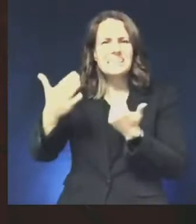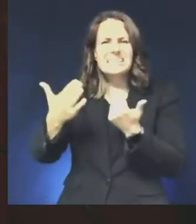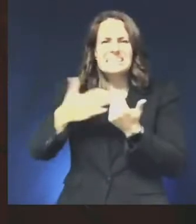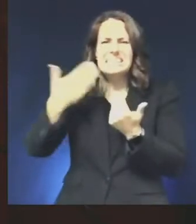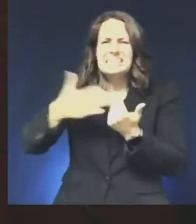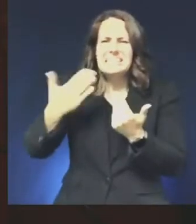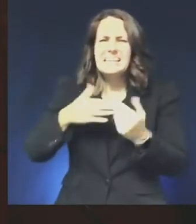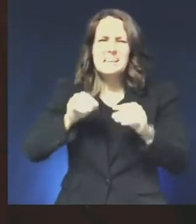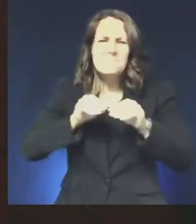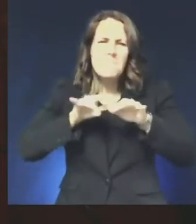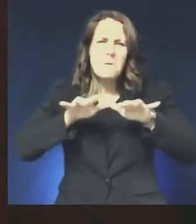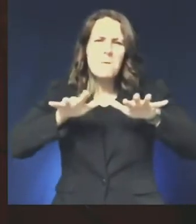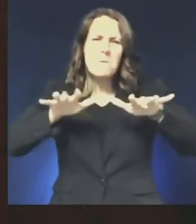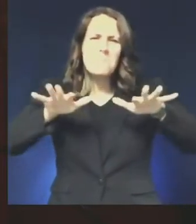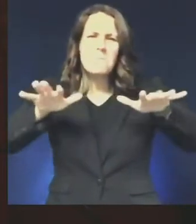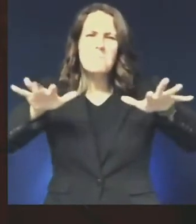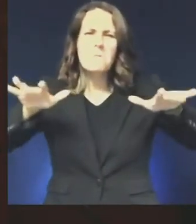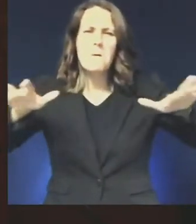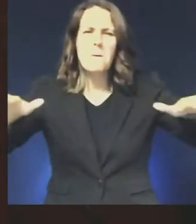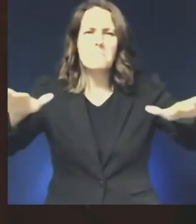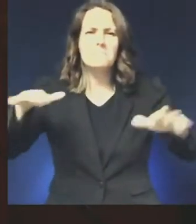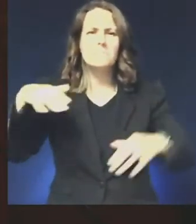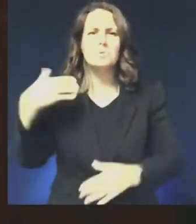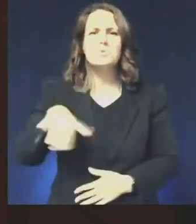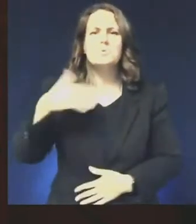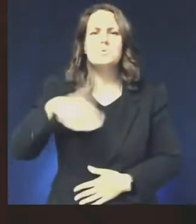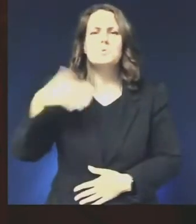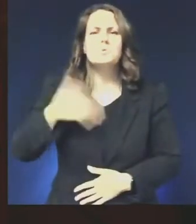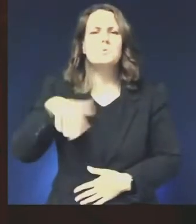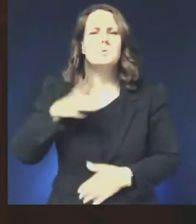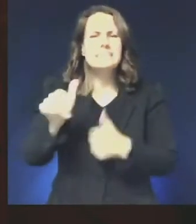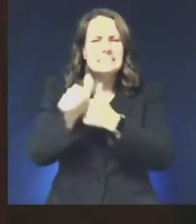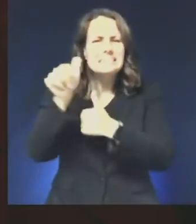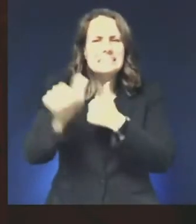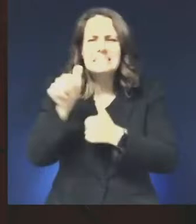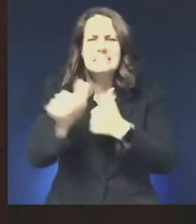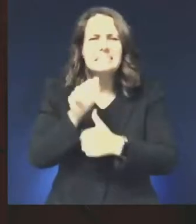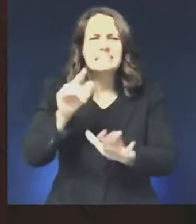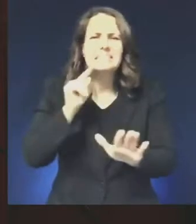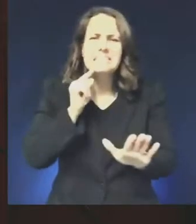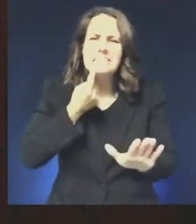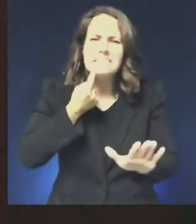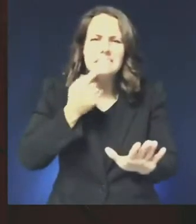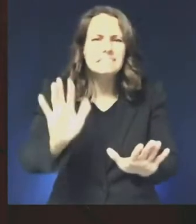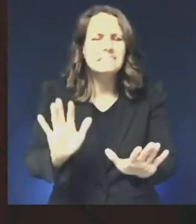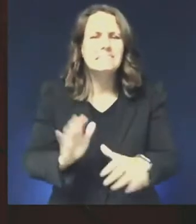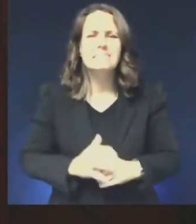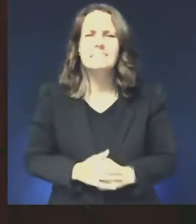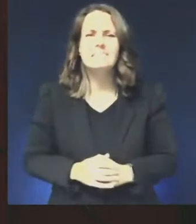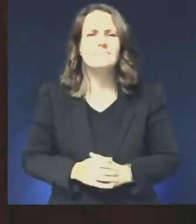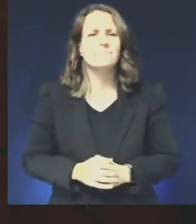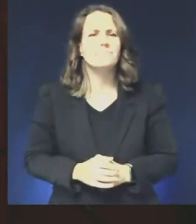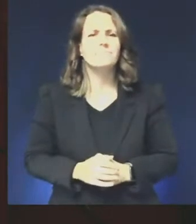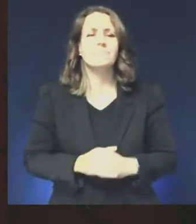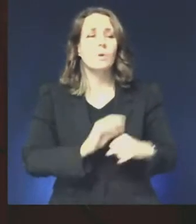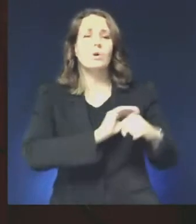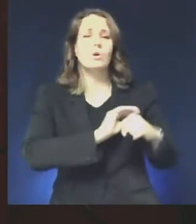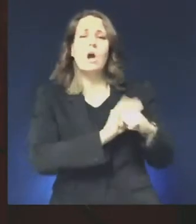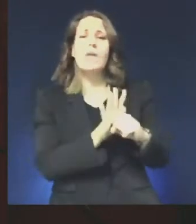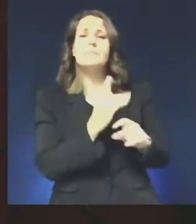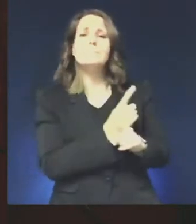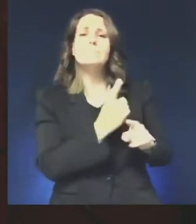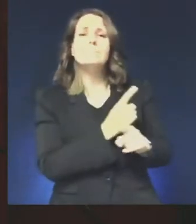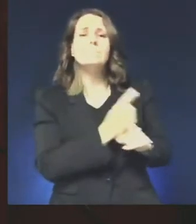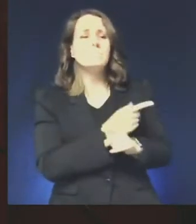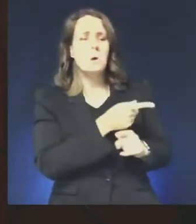it is highly contagious, much more contagious than the original strain of COVID-19. Let me